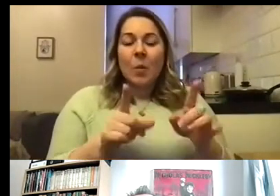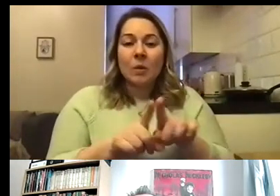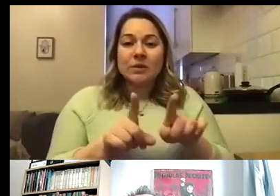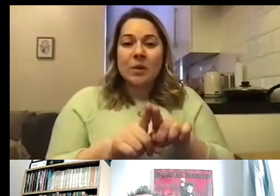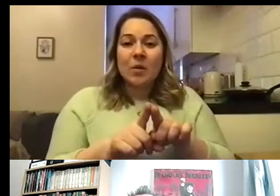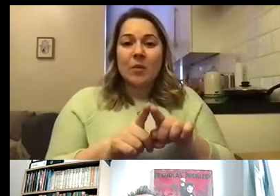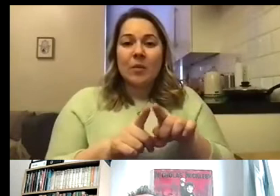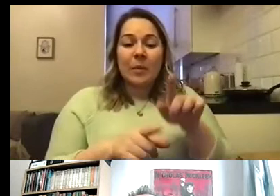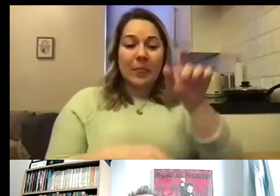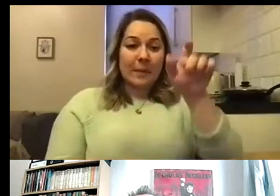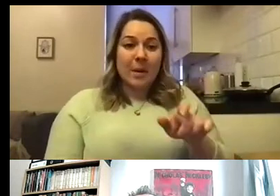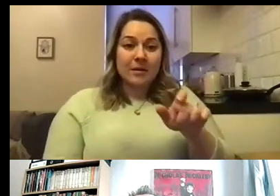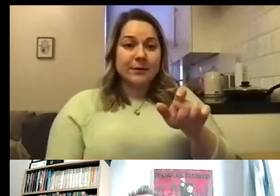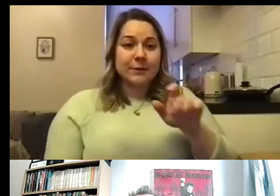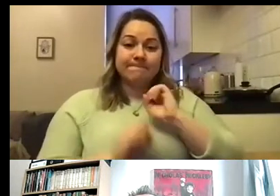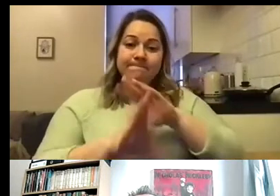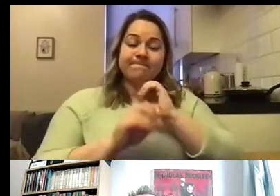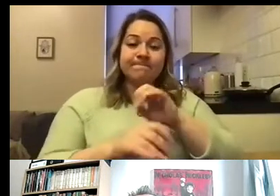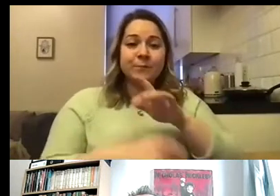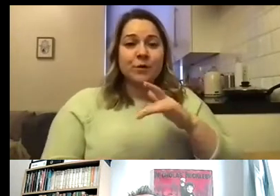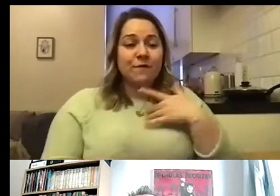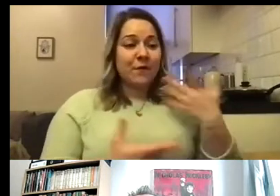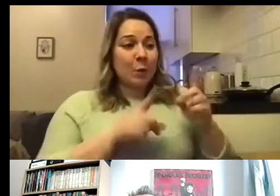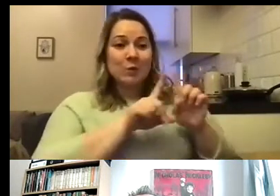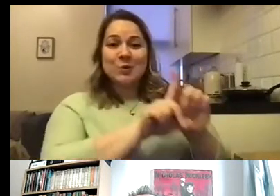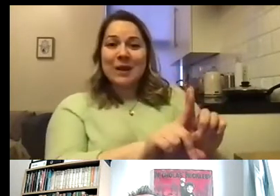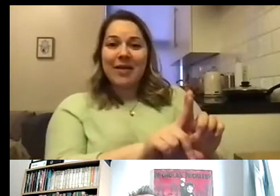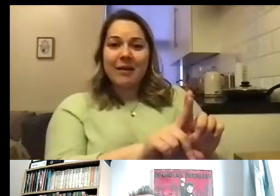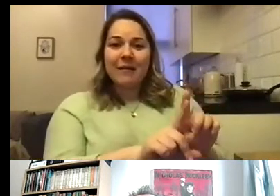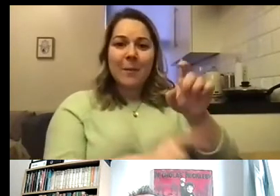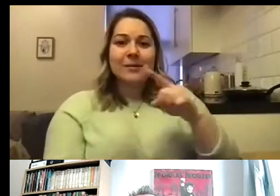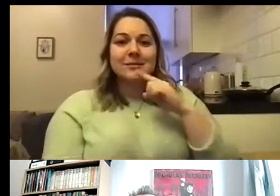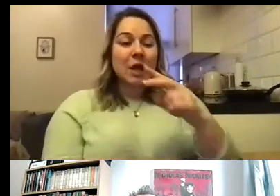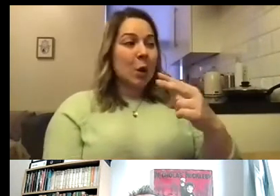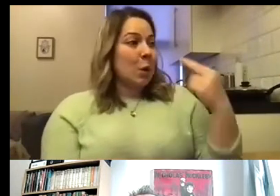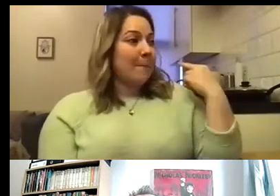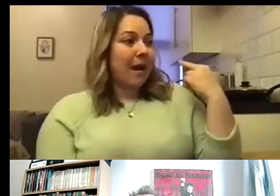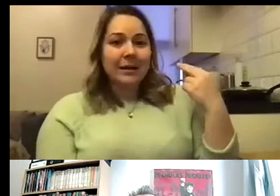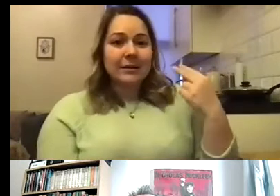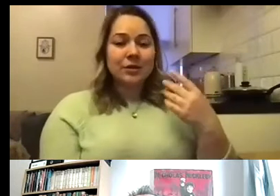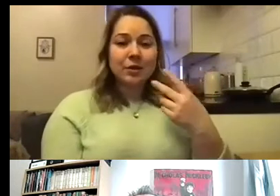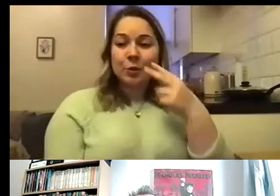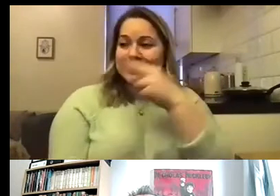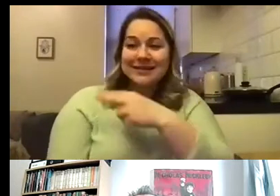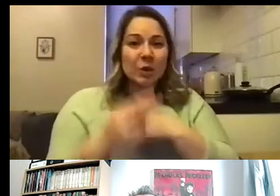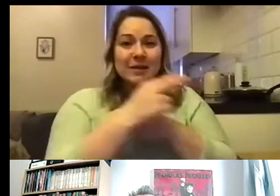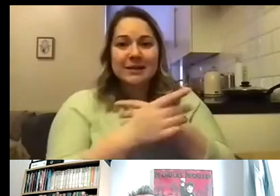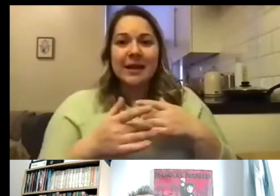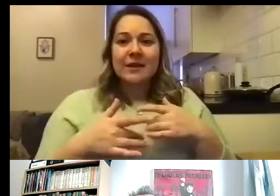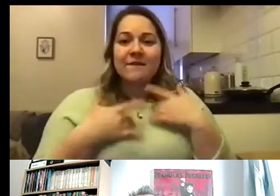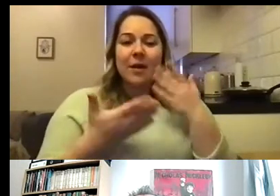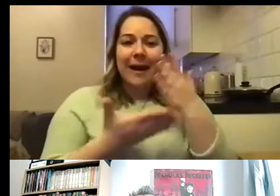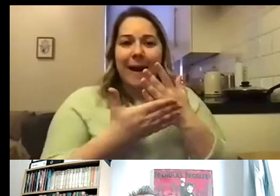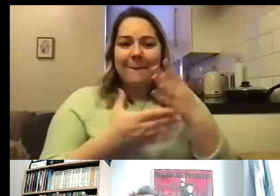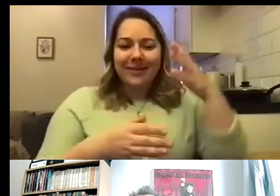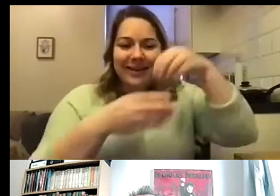kind of person that was talking to you was there with you. So they would say, you know, look behind you, you can see this. If you walk this way, you'll see this. So you're very oriented in the space